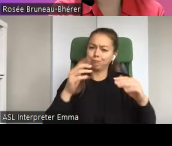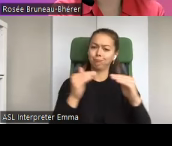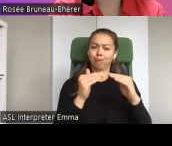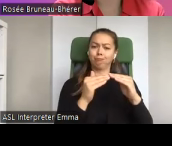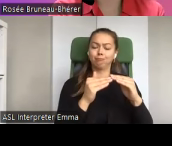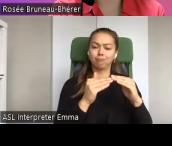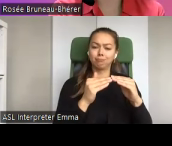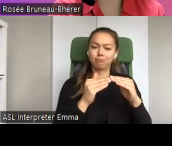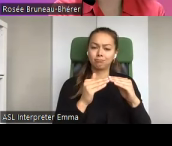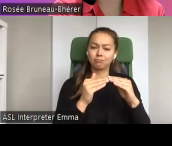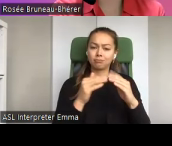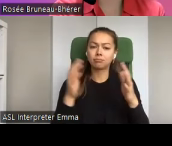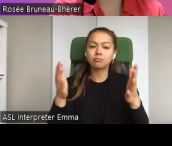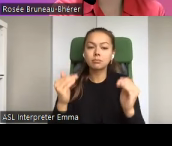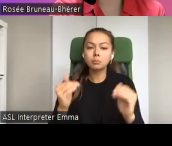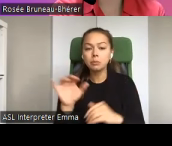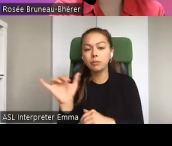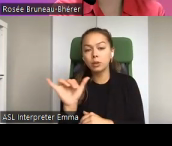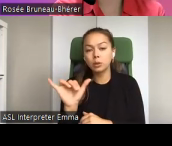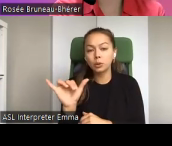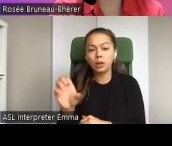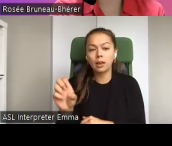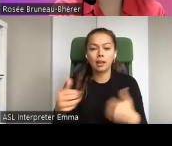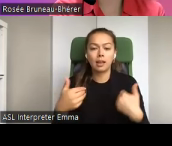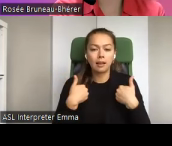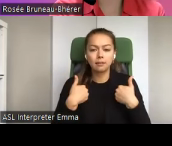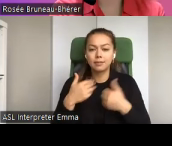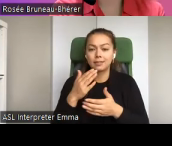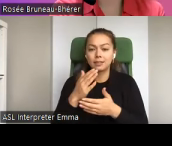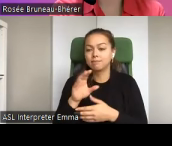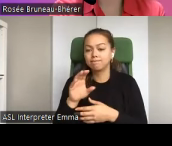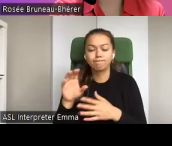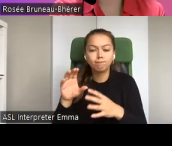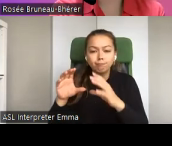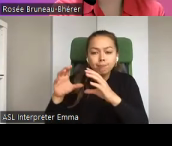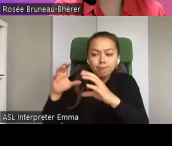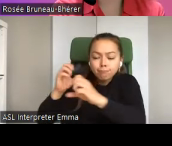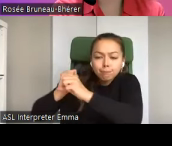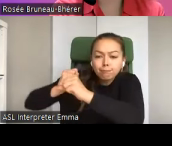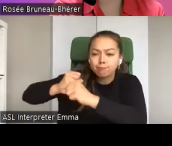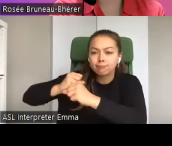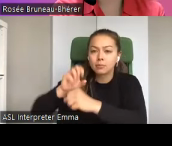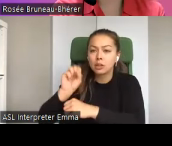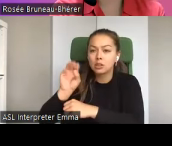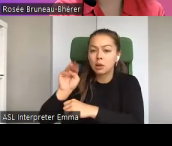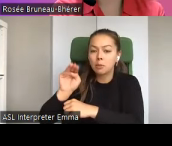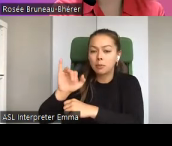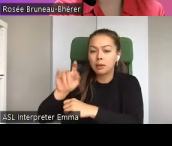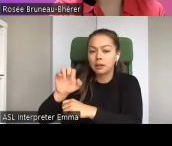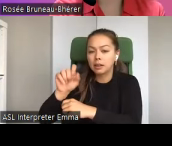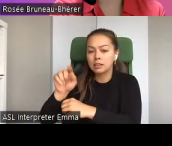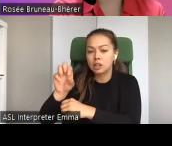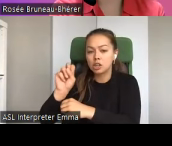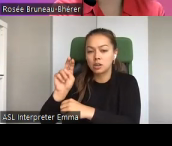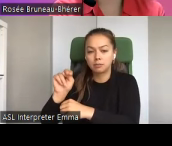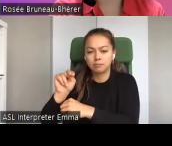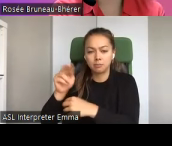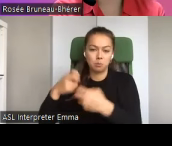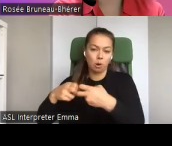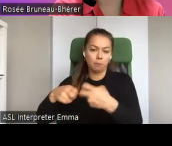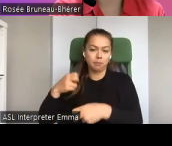somatization. There's also somatization problems. Children that have dysfunctional behaviors